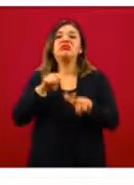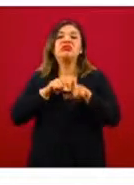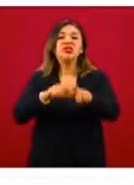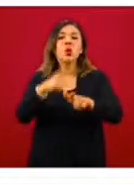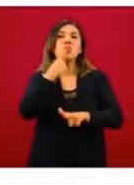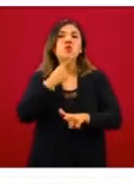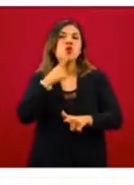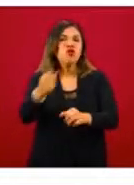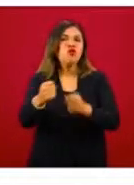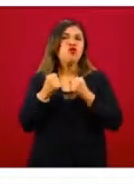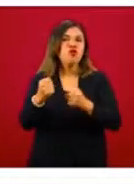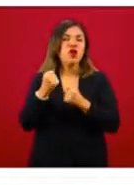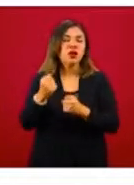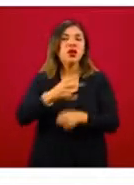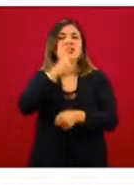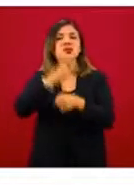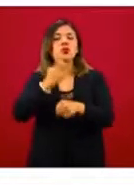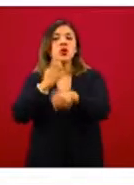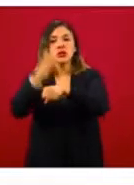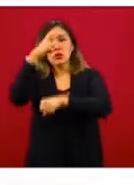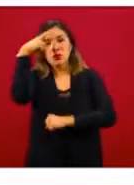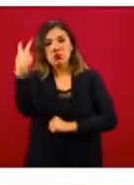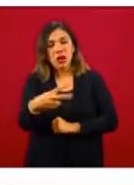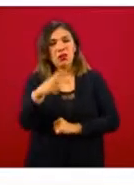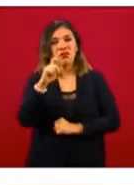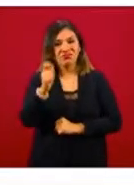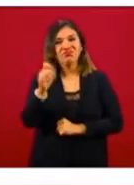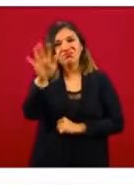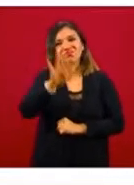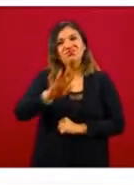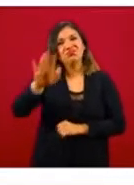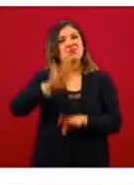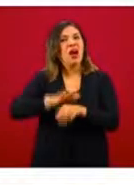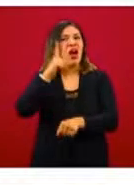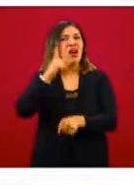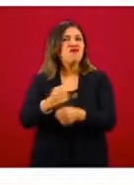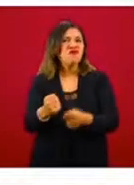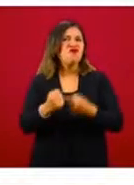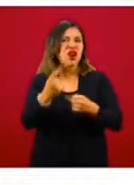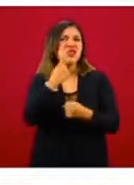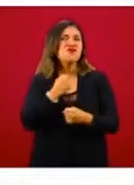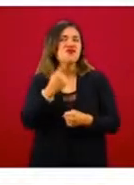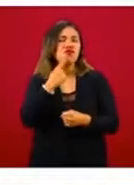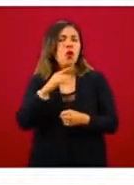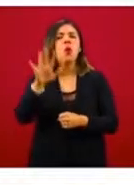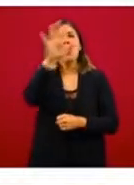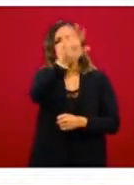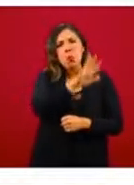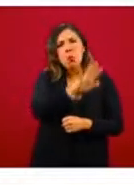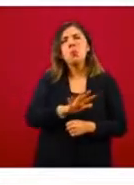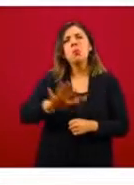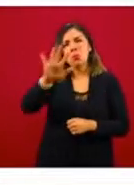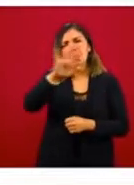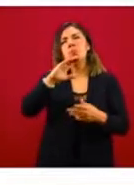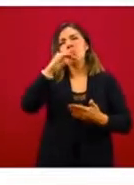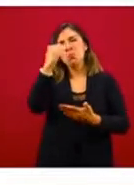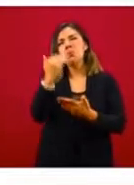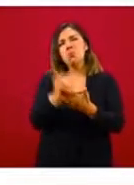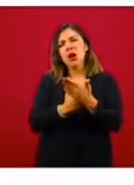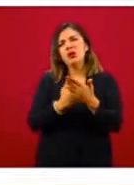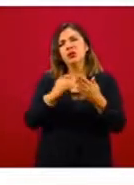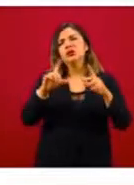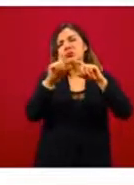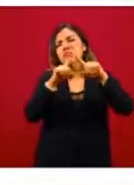City has that high range, followed by the state of Mexico that has hit the second highest number